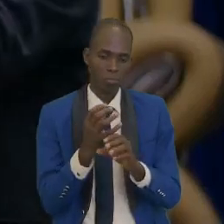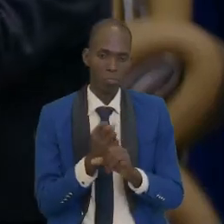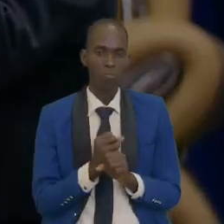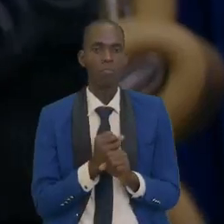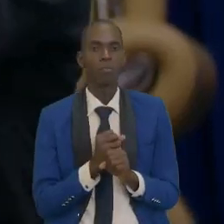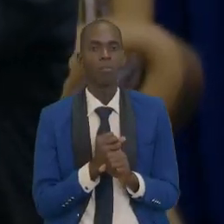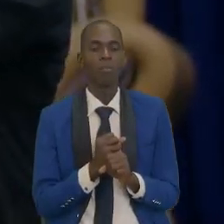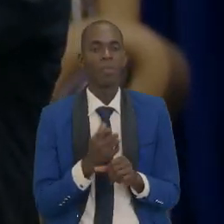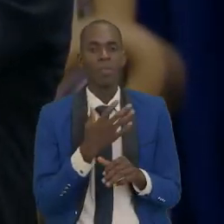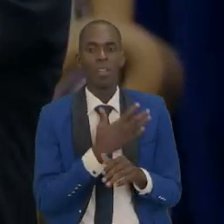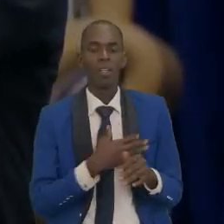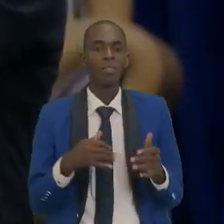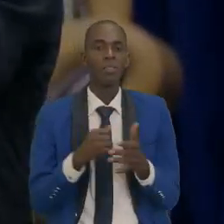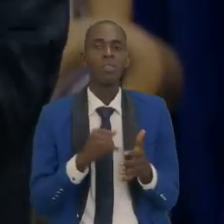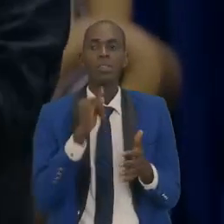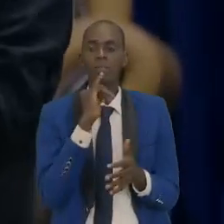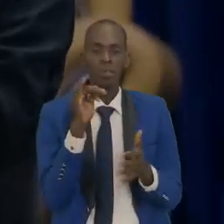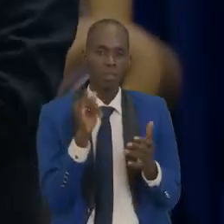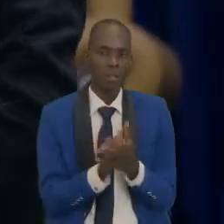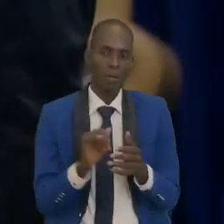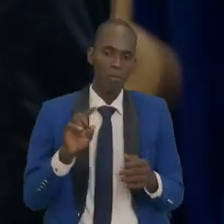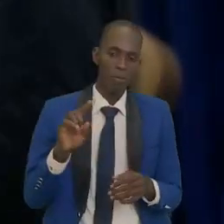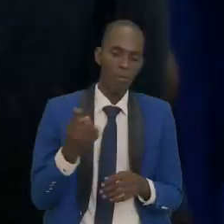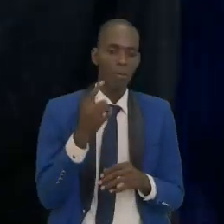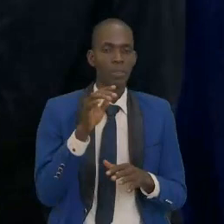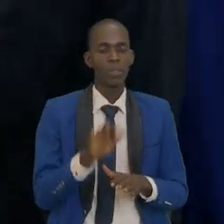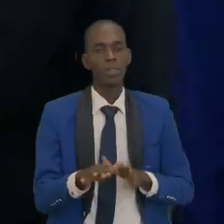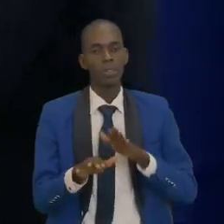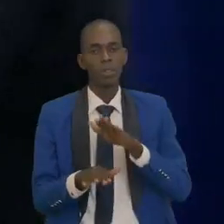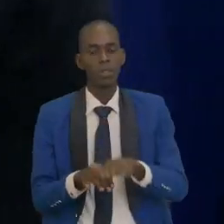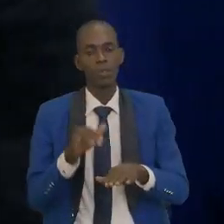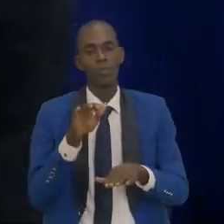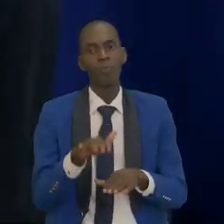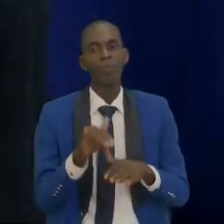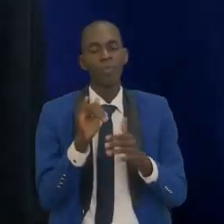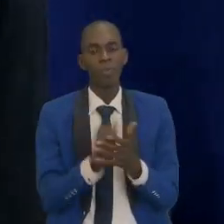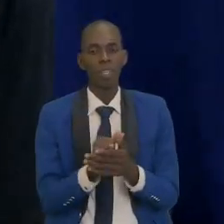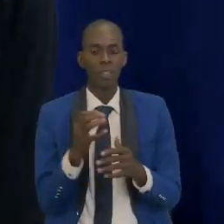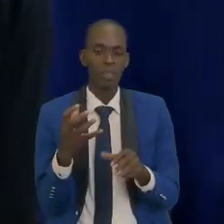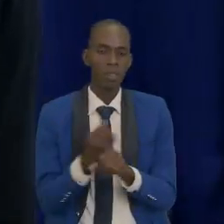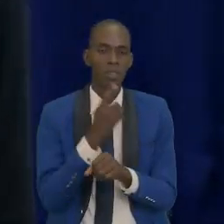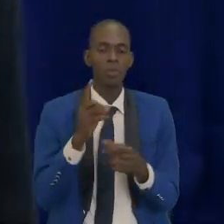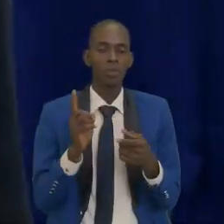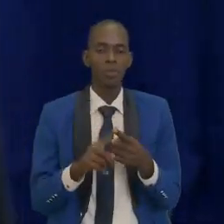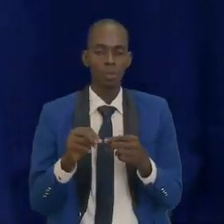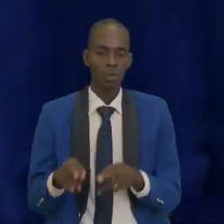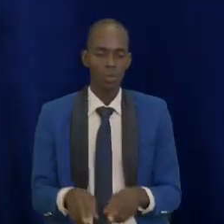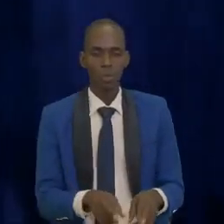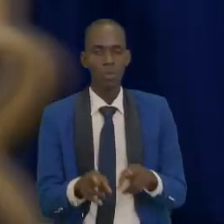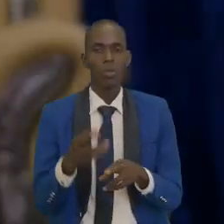and it is that first thing that gets you on the road to Revival